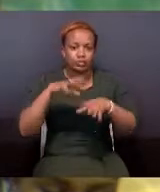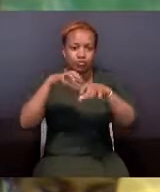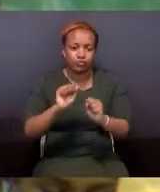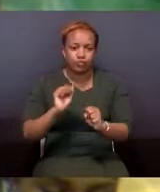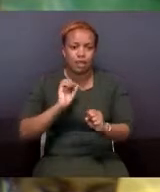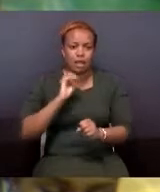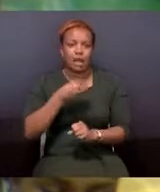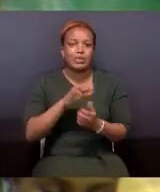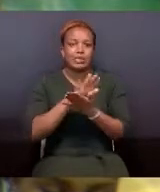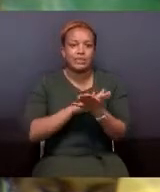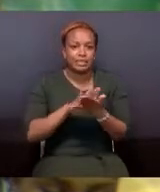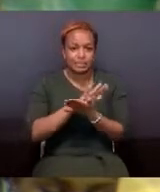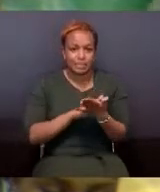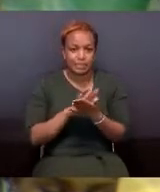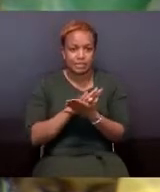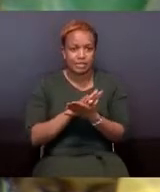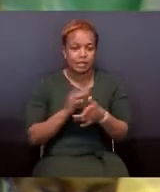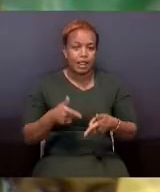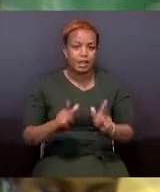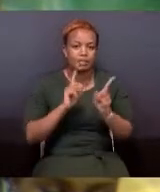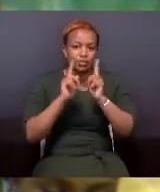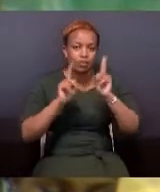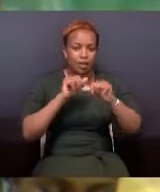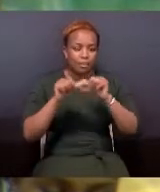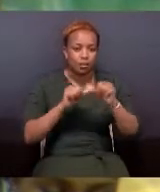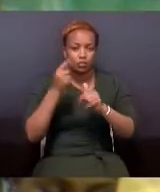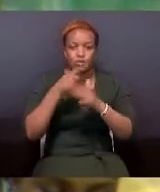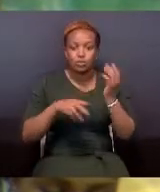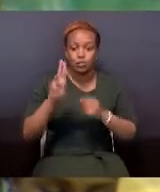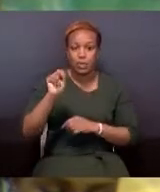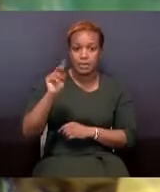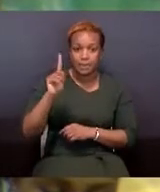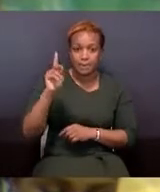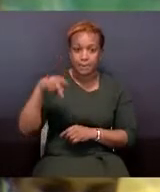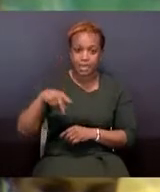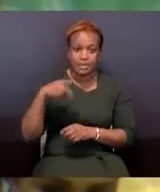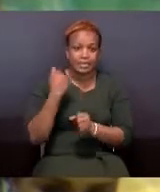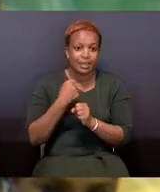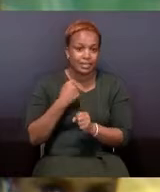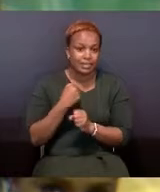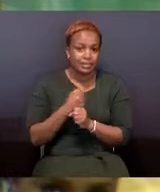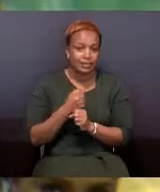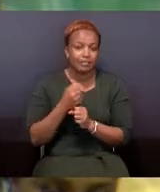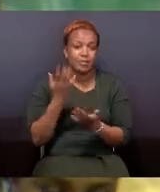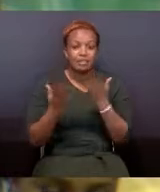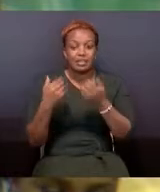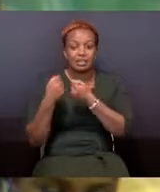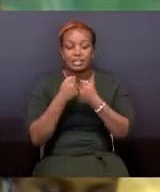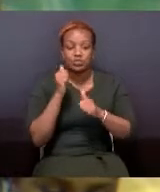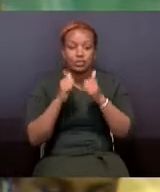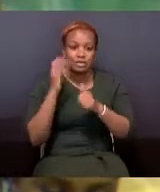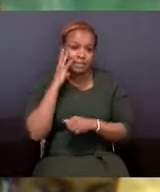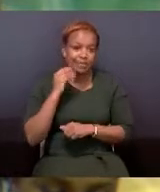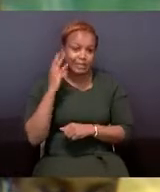have to wait to be given a place. So let's talk about the work UNDP does, and maybe some of the challenges that you face where